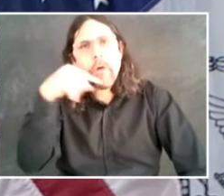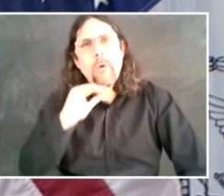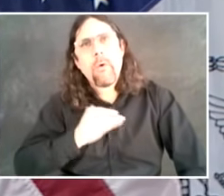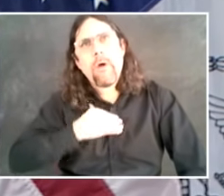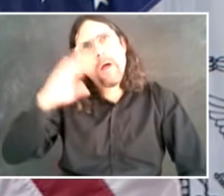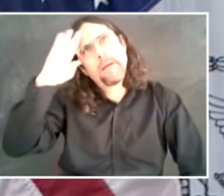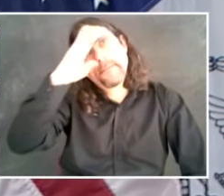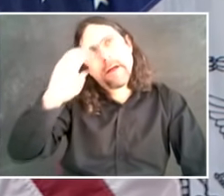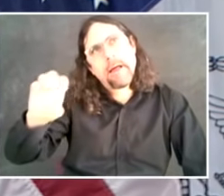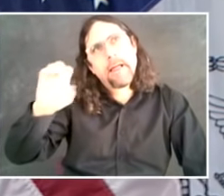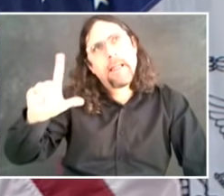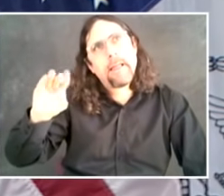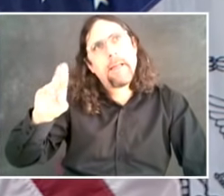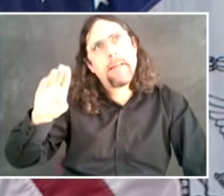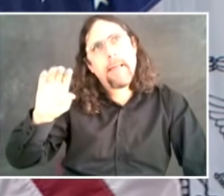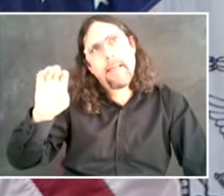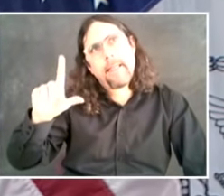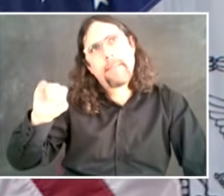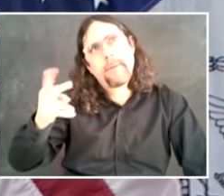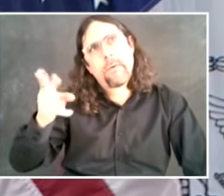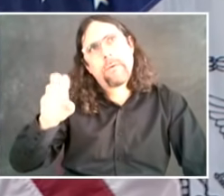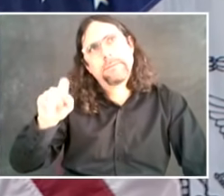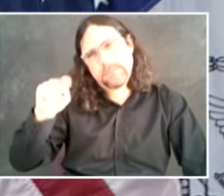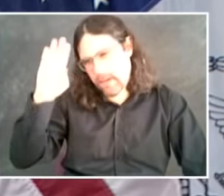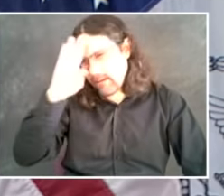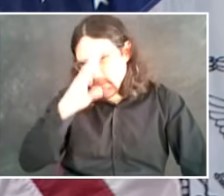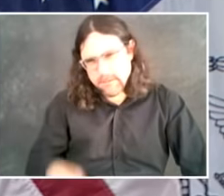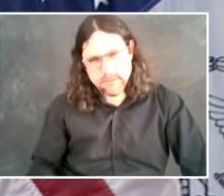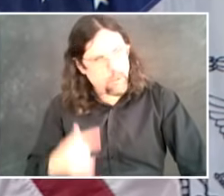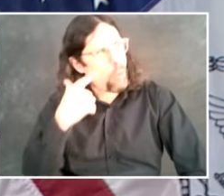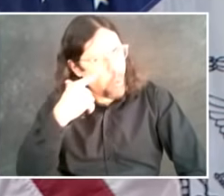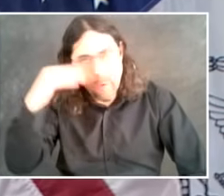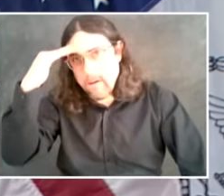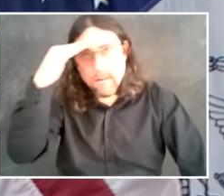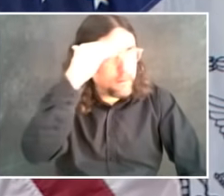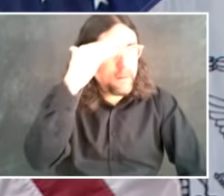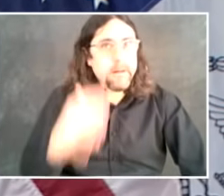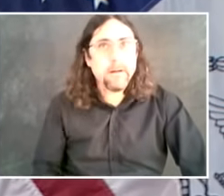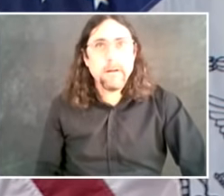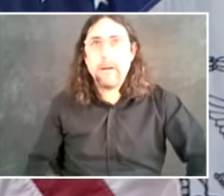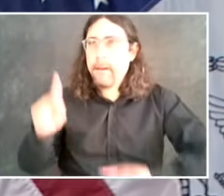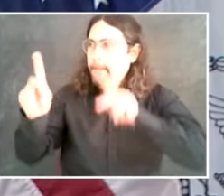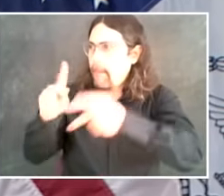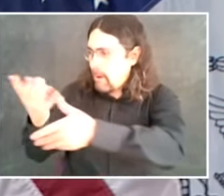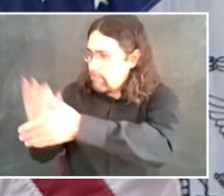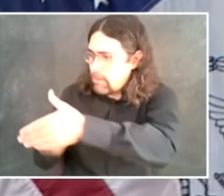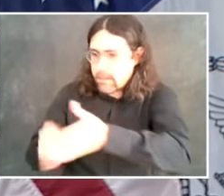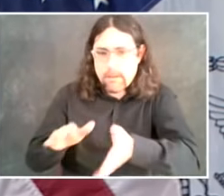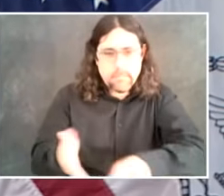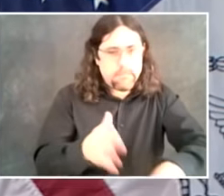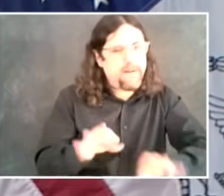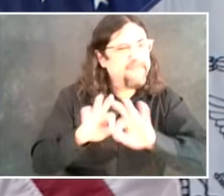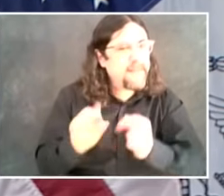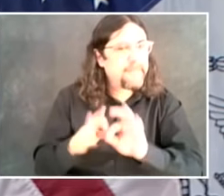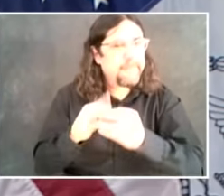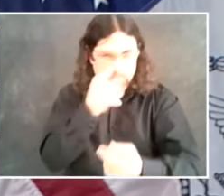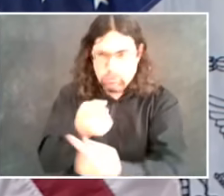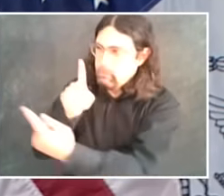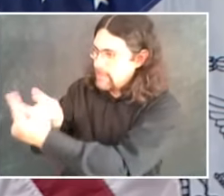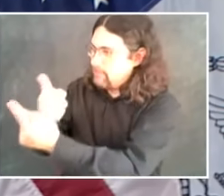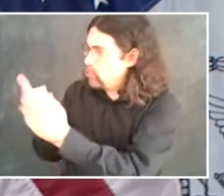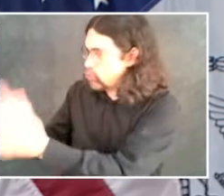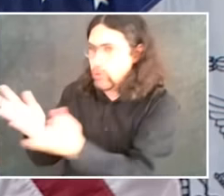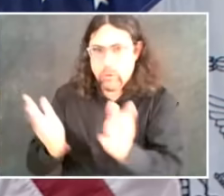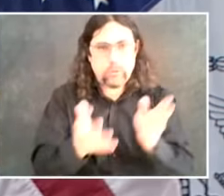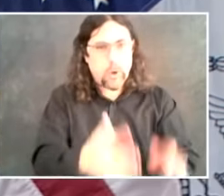loved ones? Or go to the ICUs where hundreds of people are still fighting for their lives. In terms of your desire,